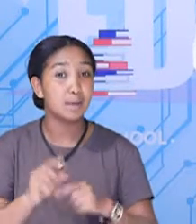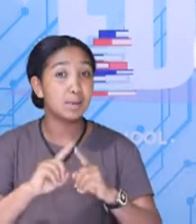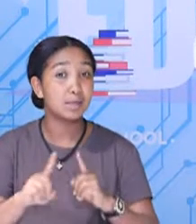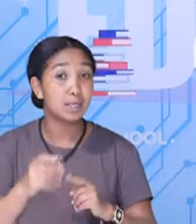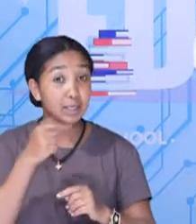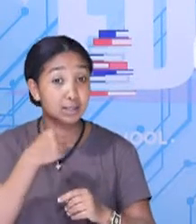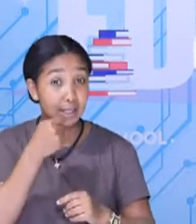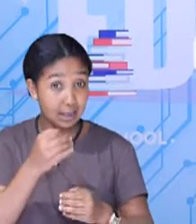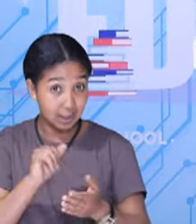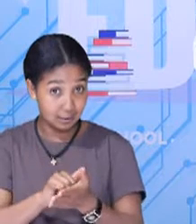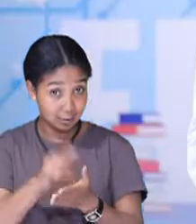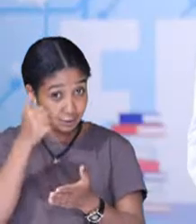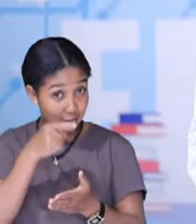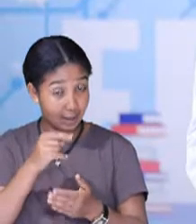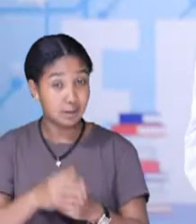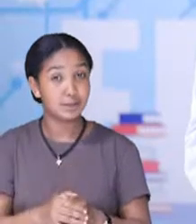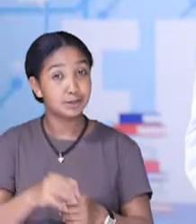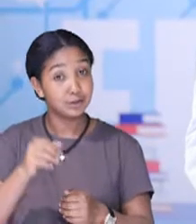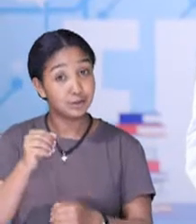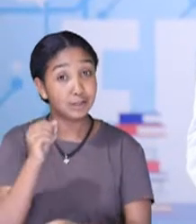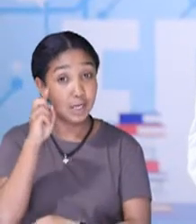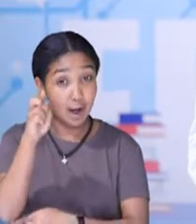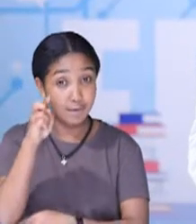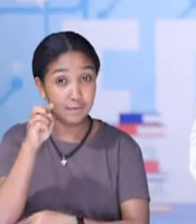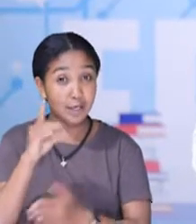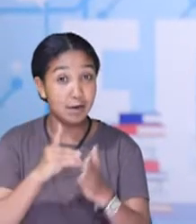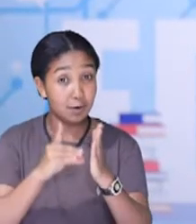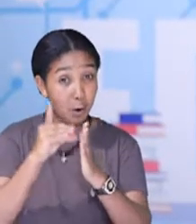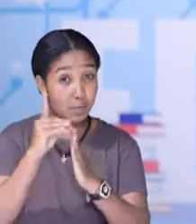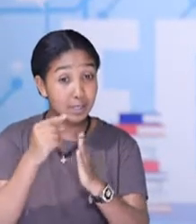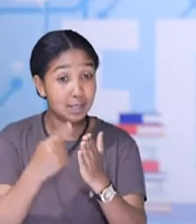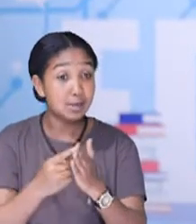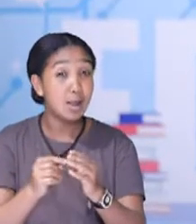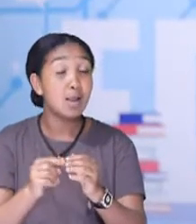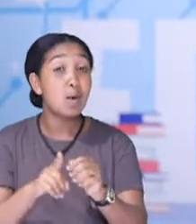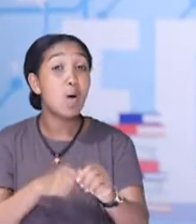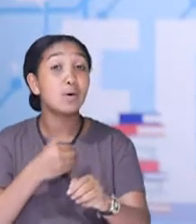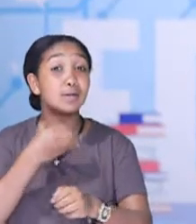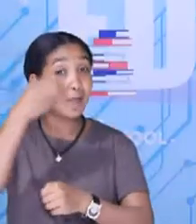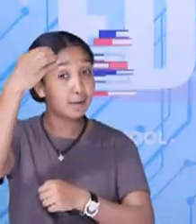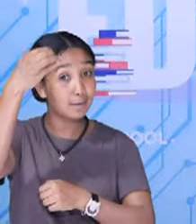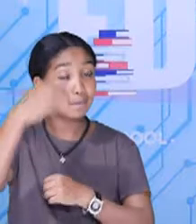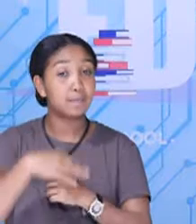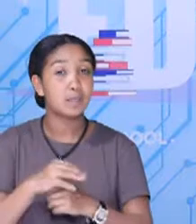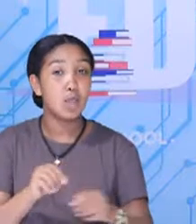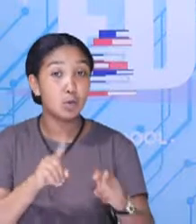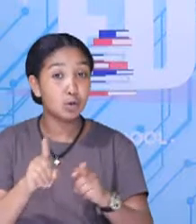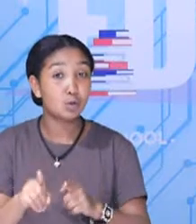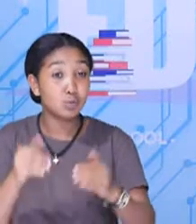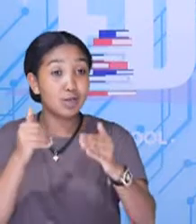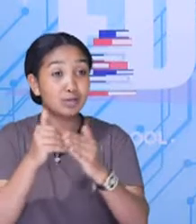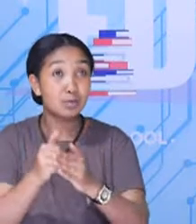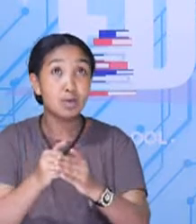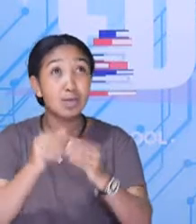But he said that giraffes developed this long neck in order to